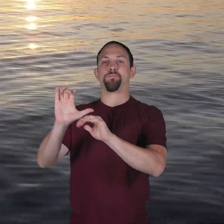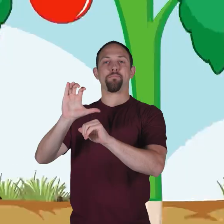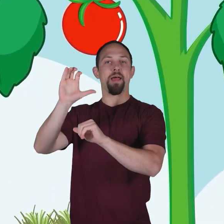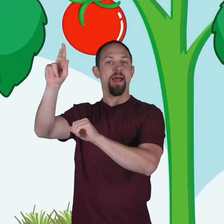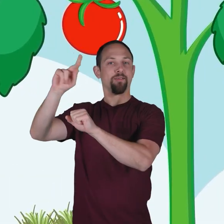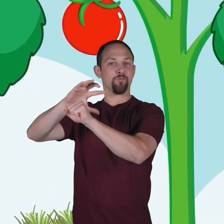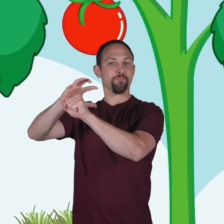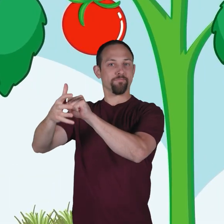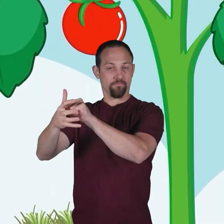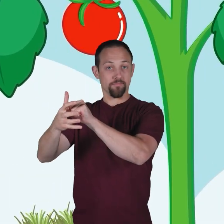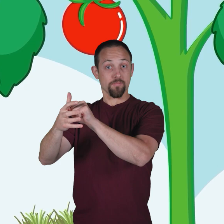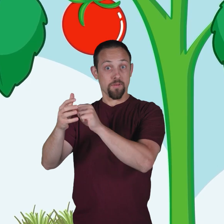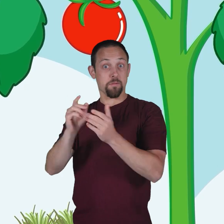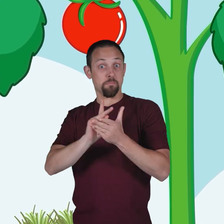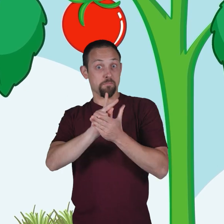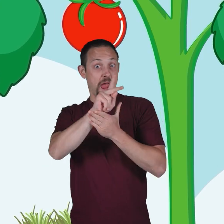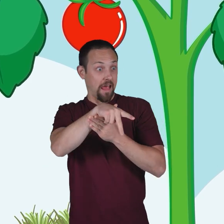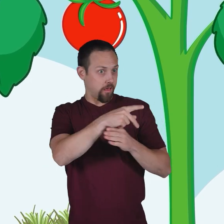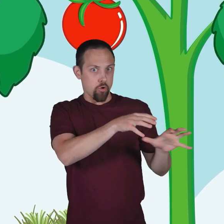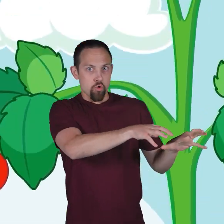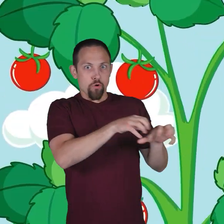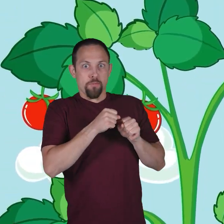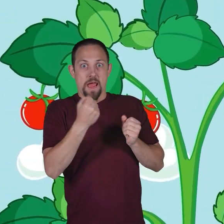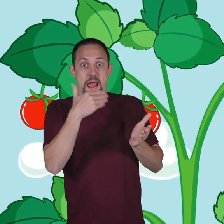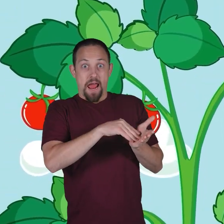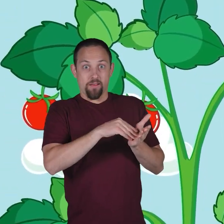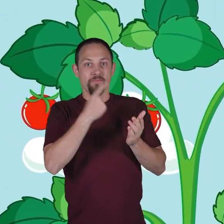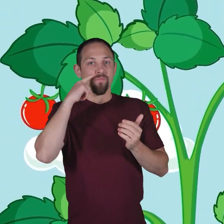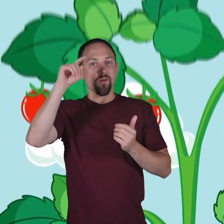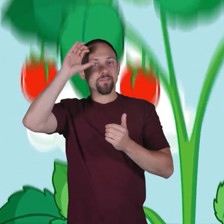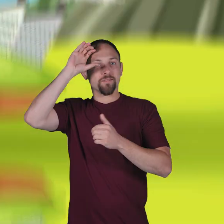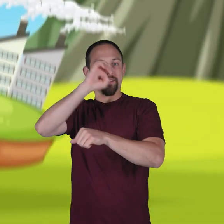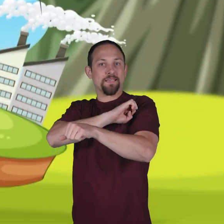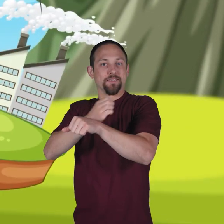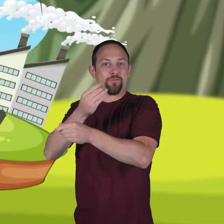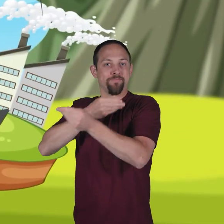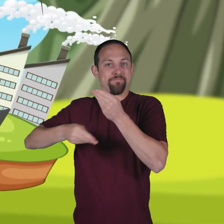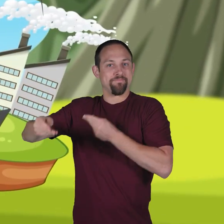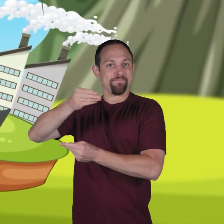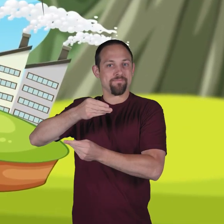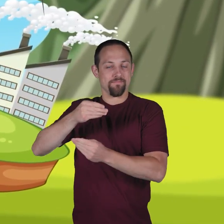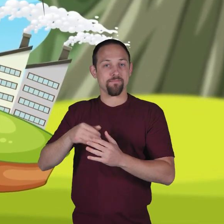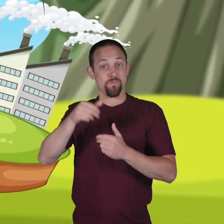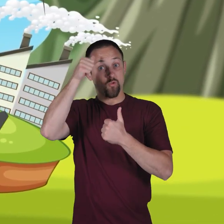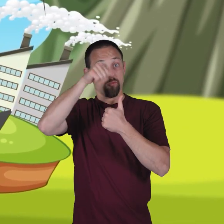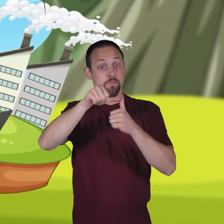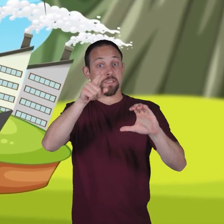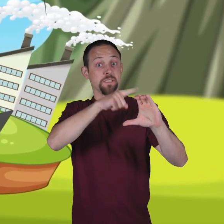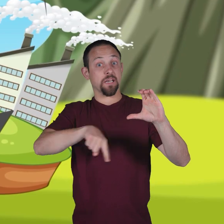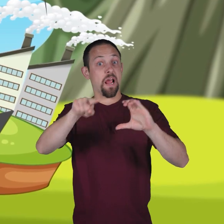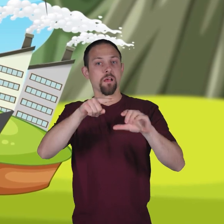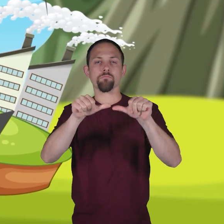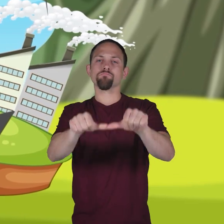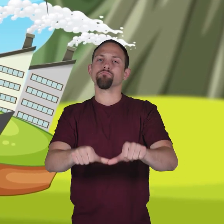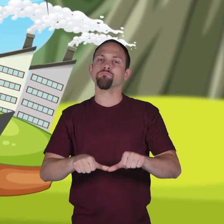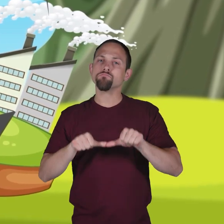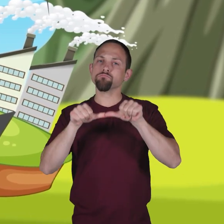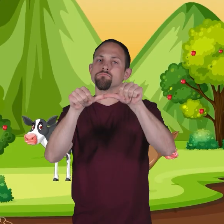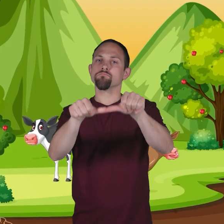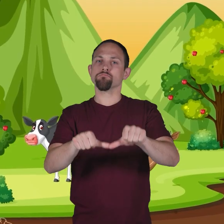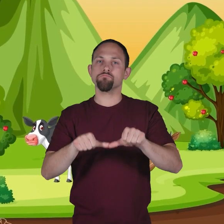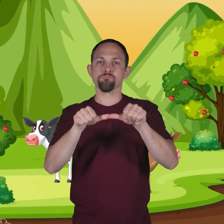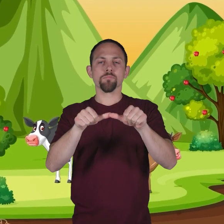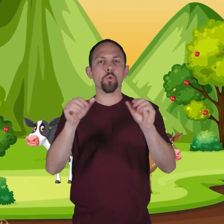and plants absorb it again for photosynthesis remember this cycle is continuous